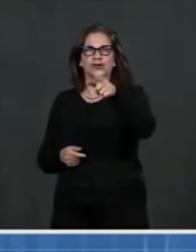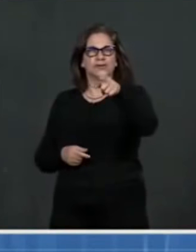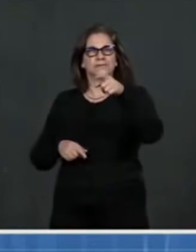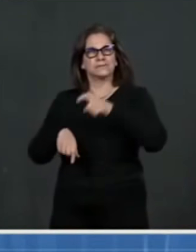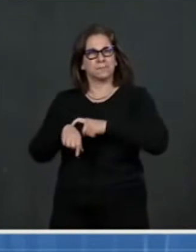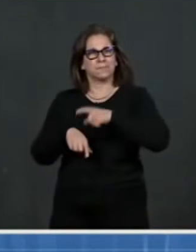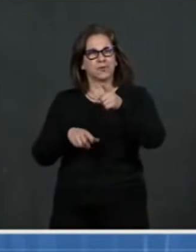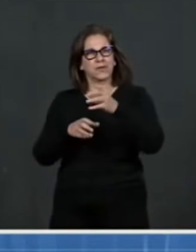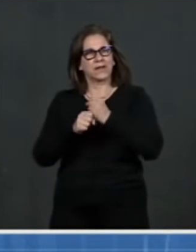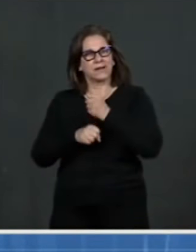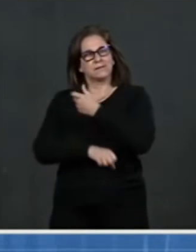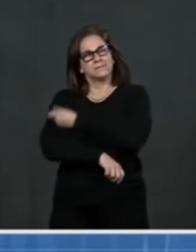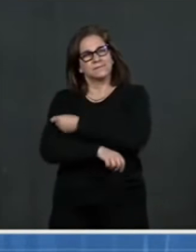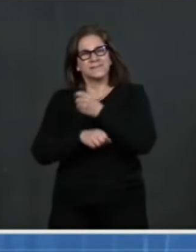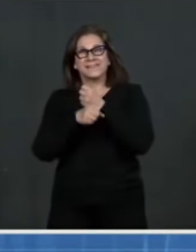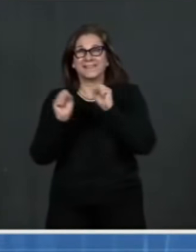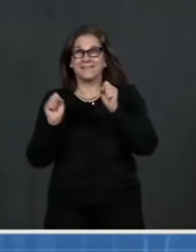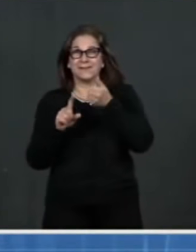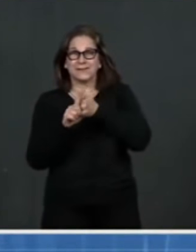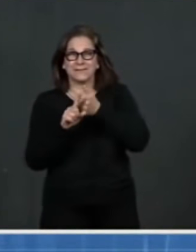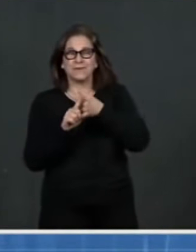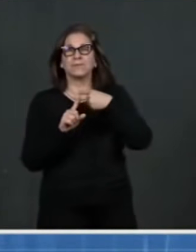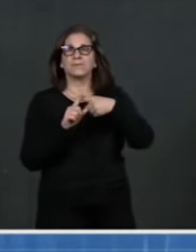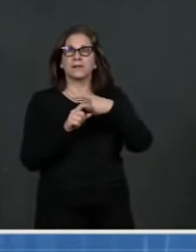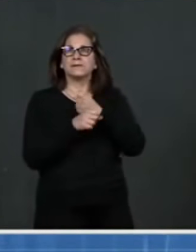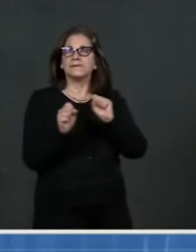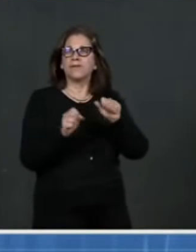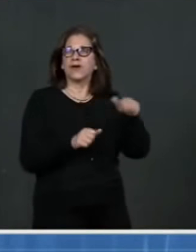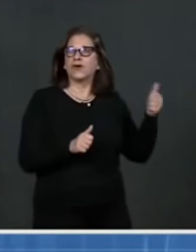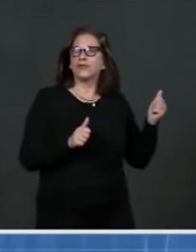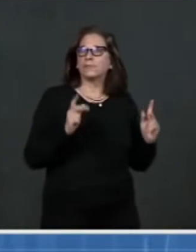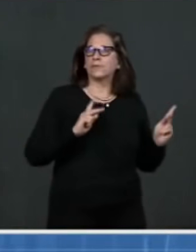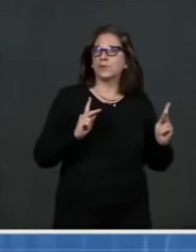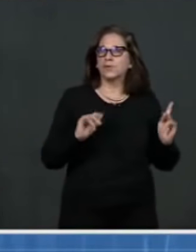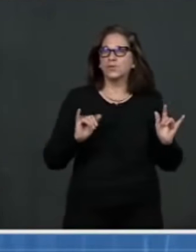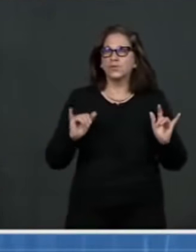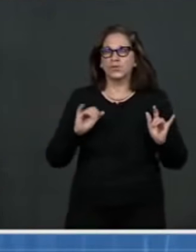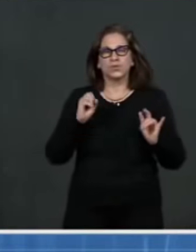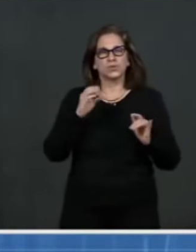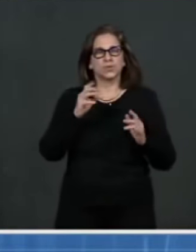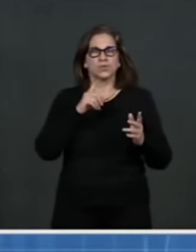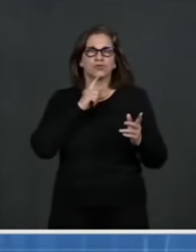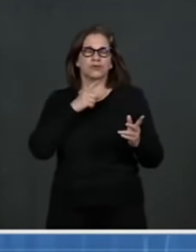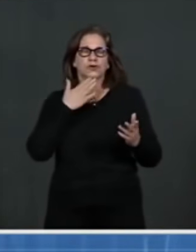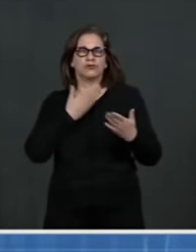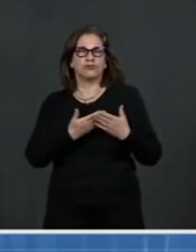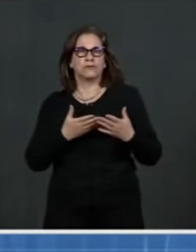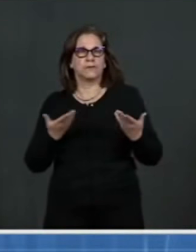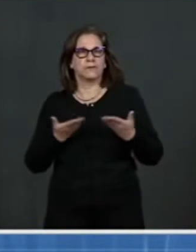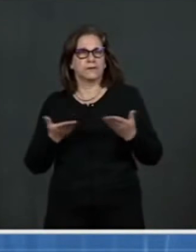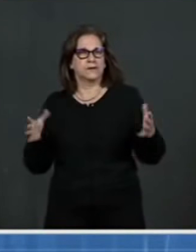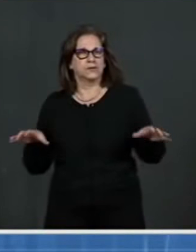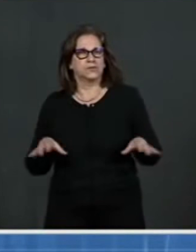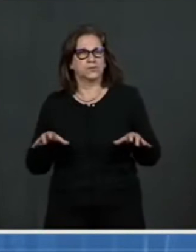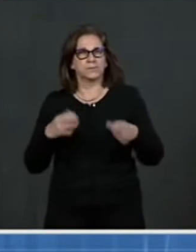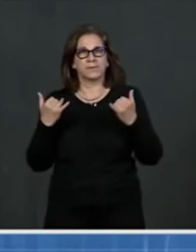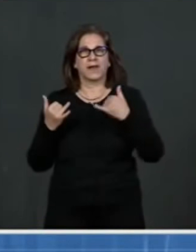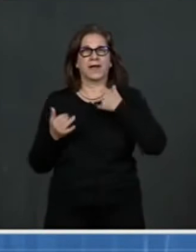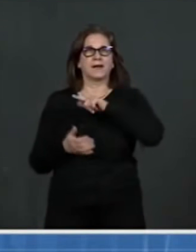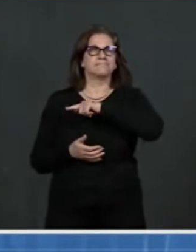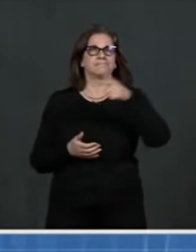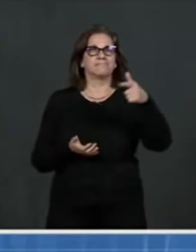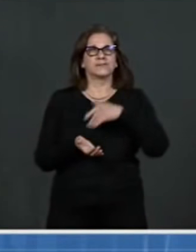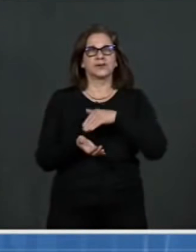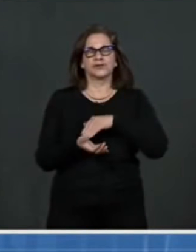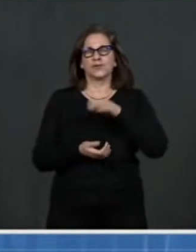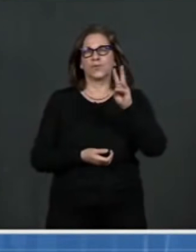too. With that, I'm going to turn this over to Dr. Walensky and then to Dr. Fauci for some important updates. Thank